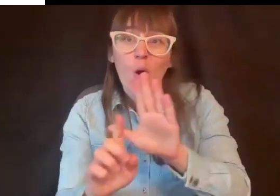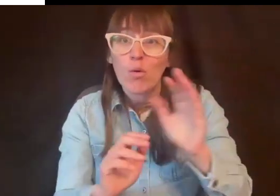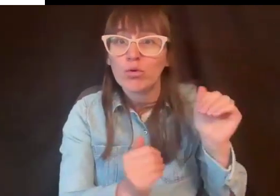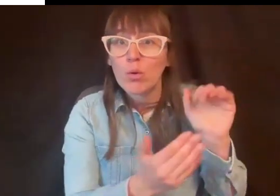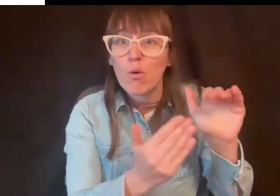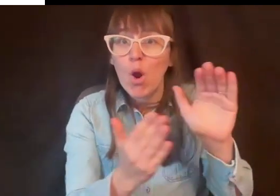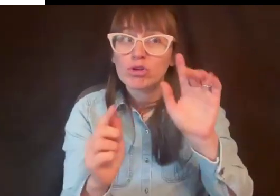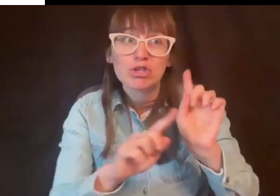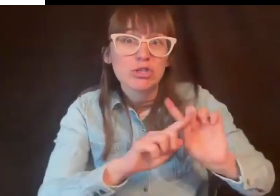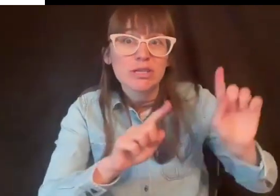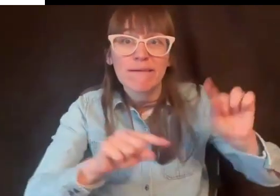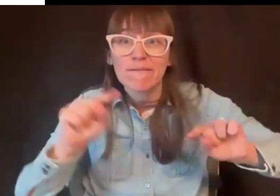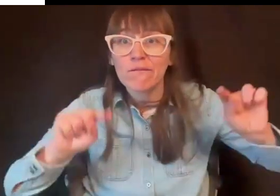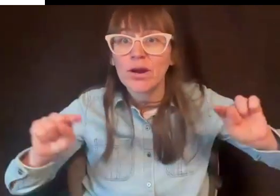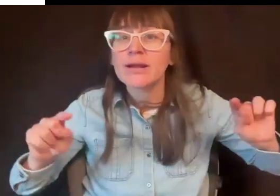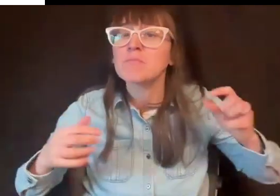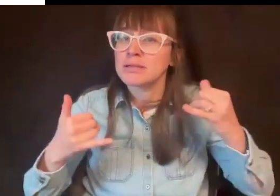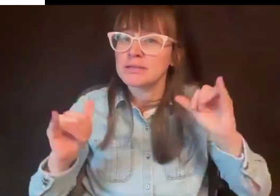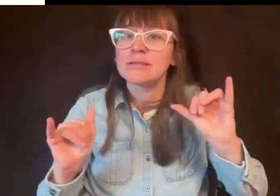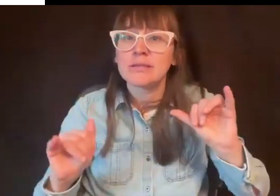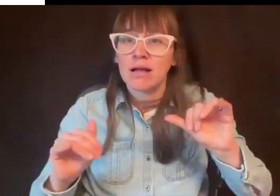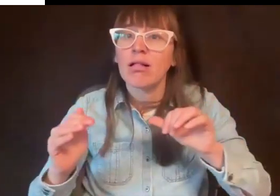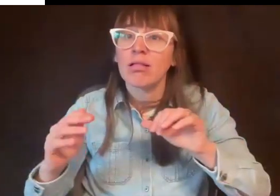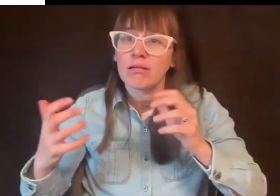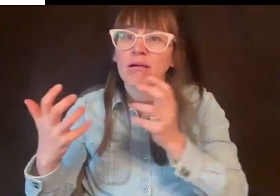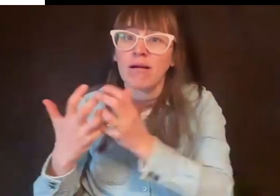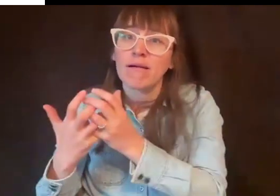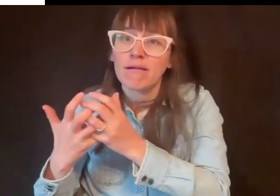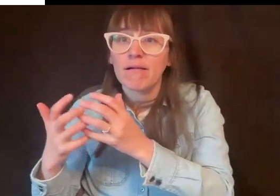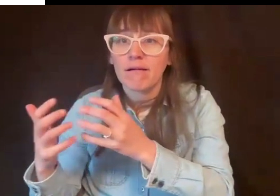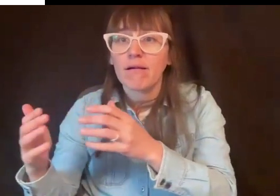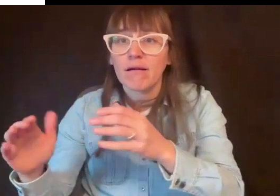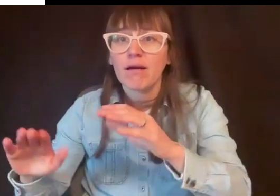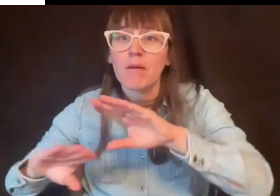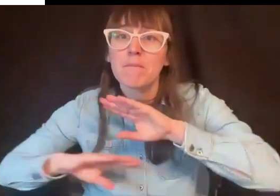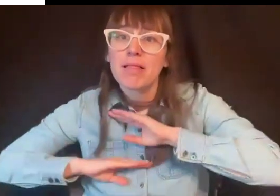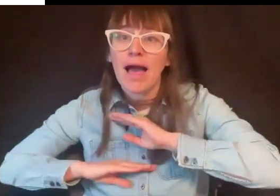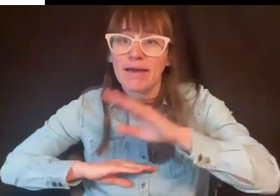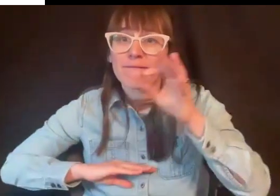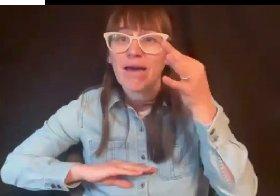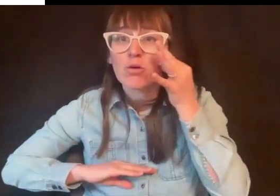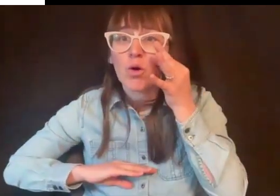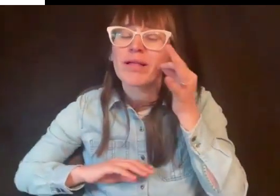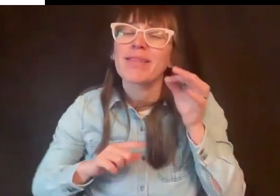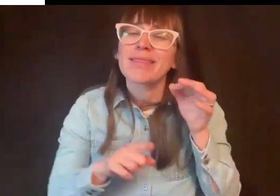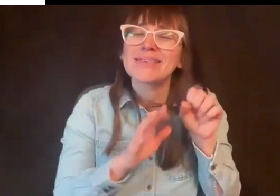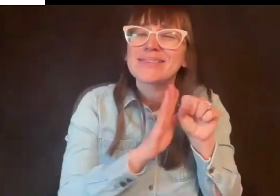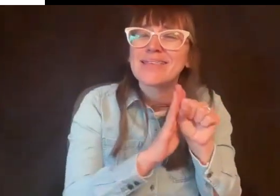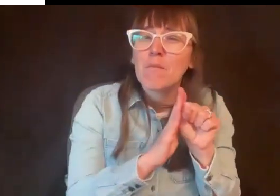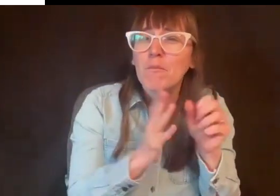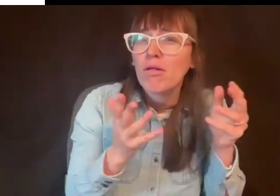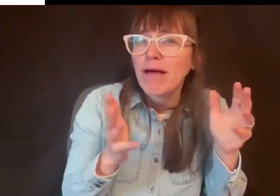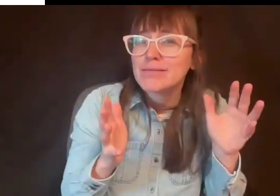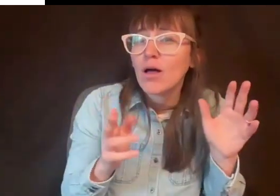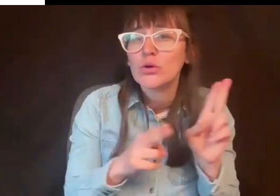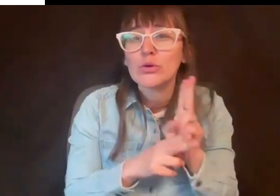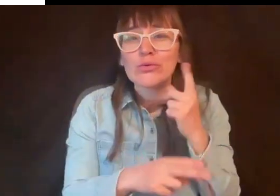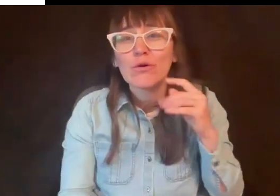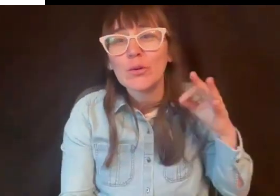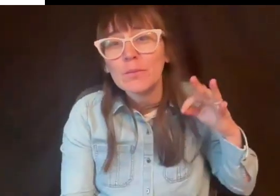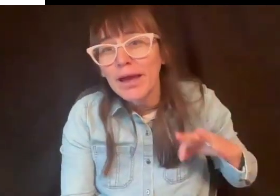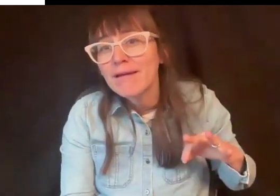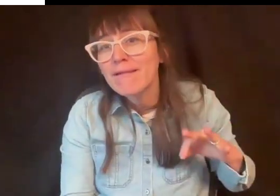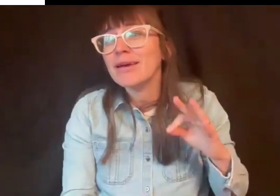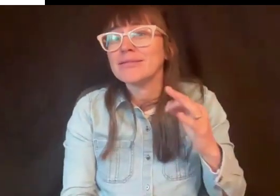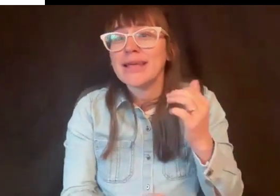are still in compliance with federal requirements. So again, these are only sample policies and procedures. Please use them only if they are useful to you in